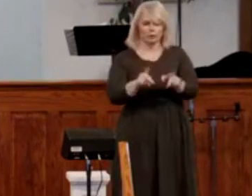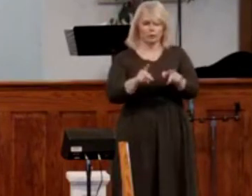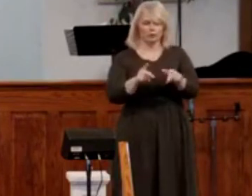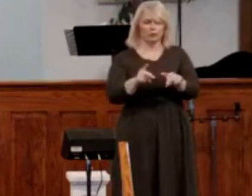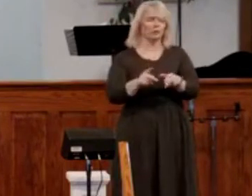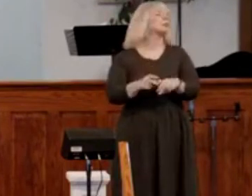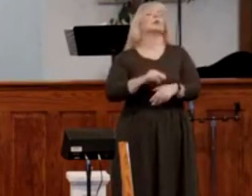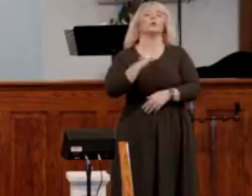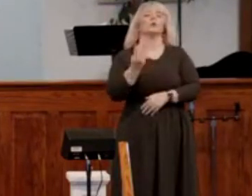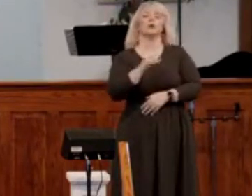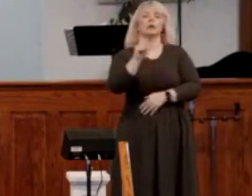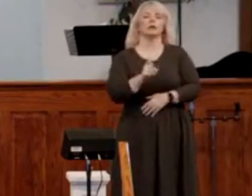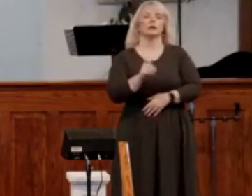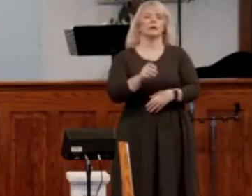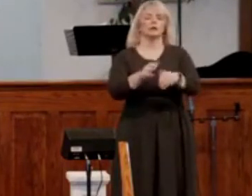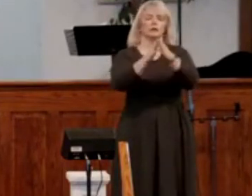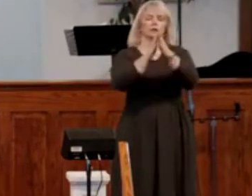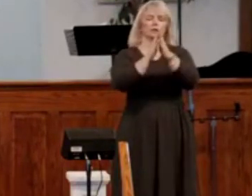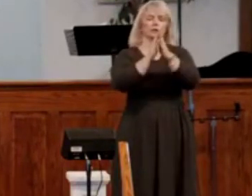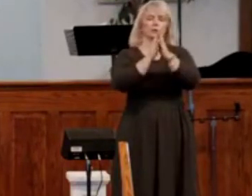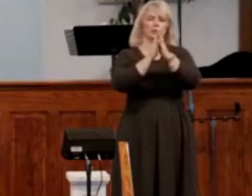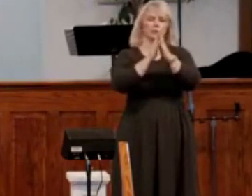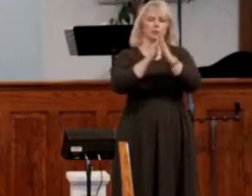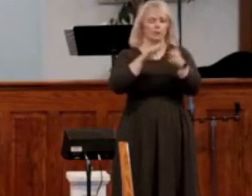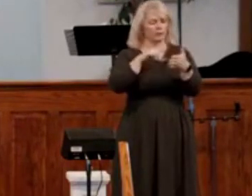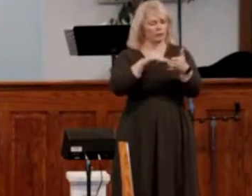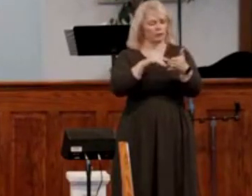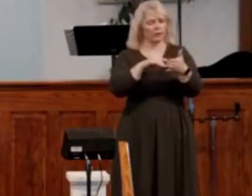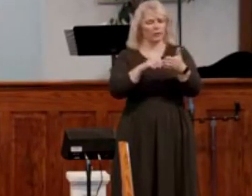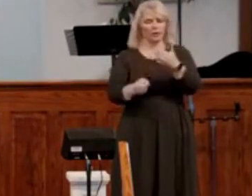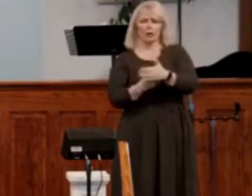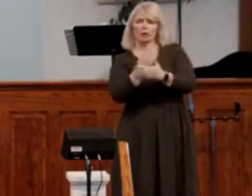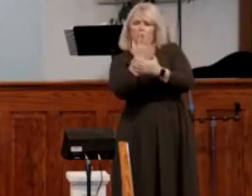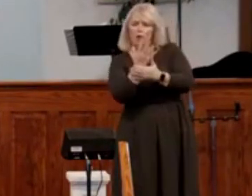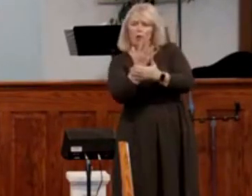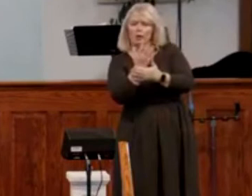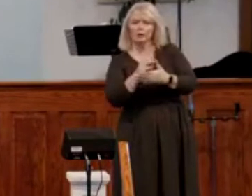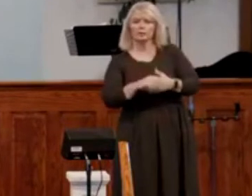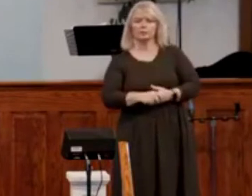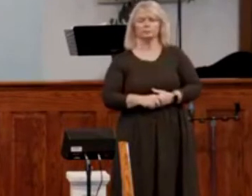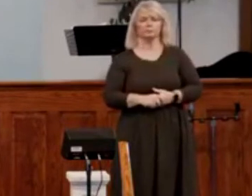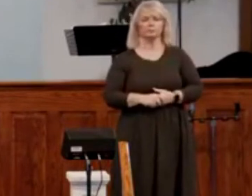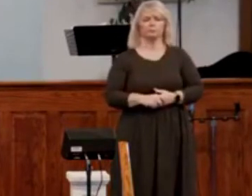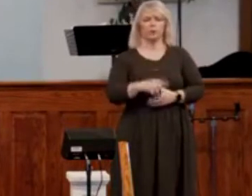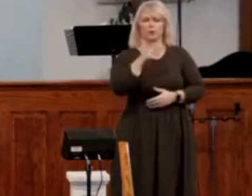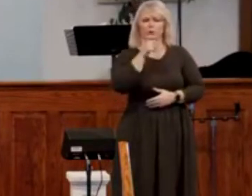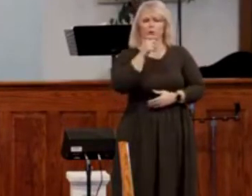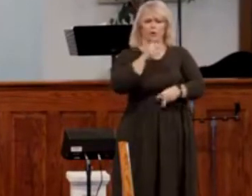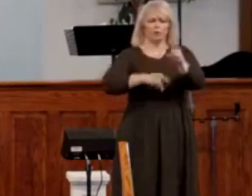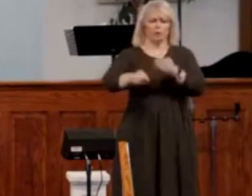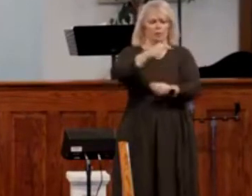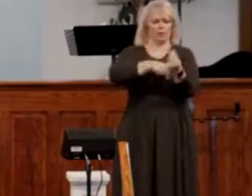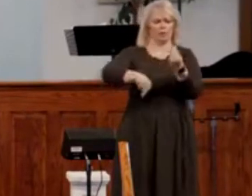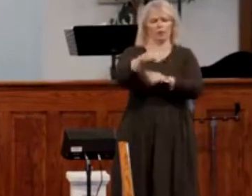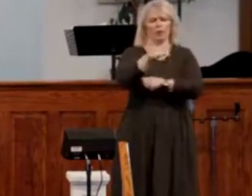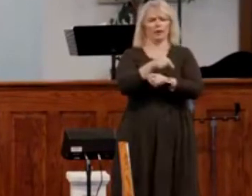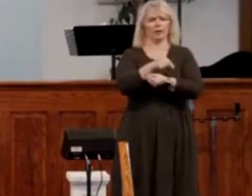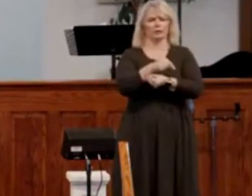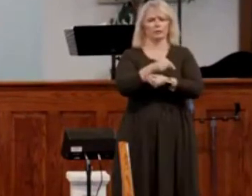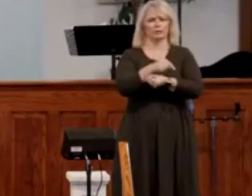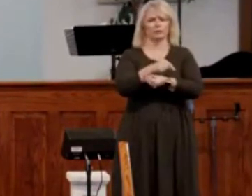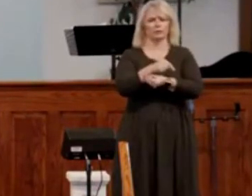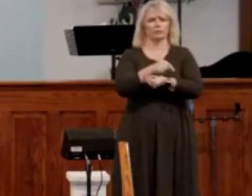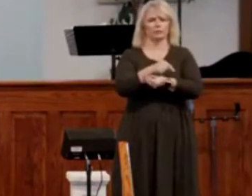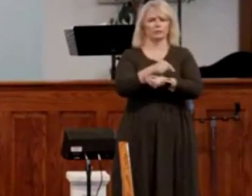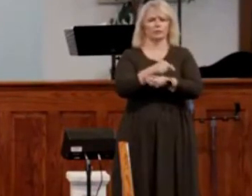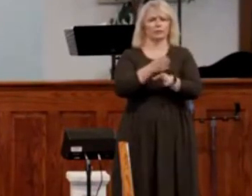step, because we need to be in the Word and we need to be growing in that way. But who are the people around you? Well, that's the bulk. That's the main point